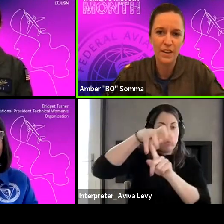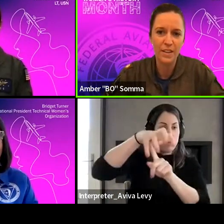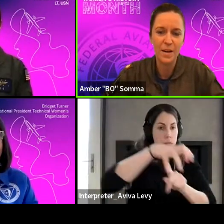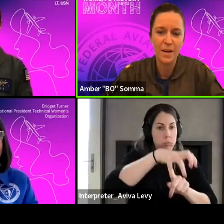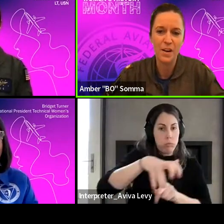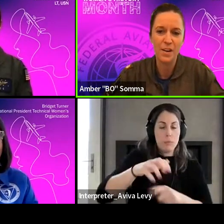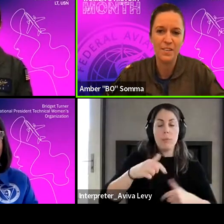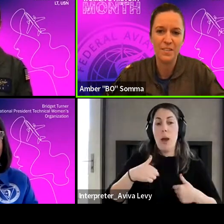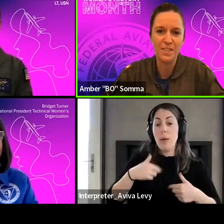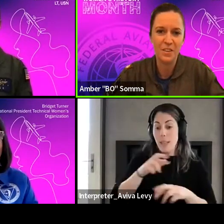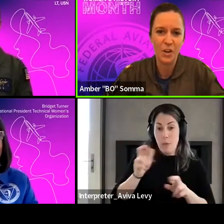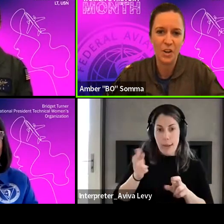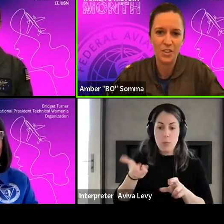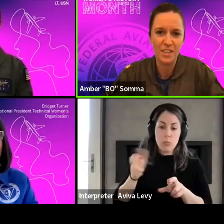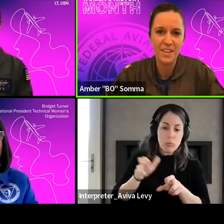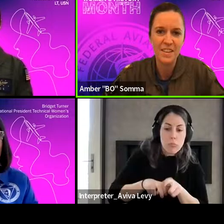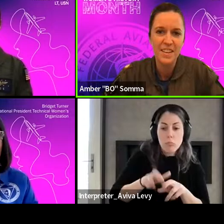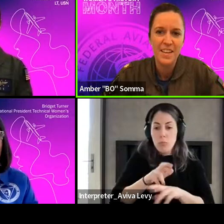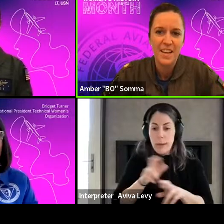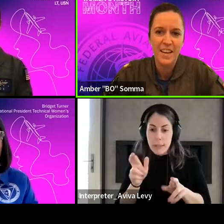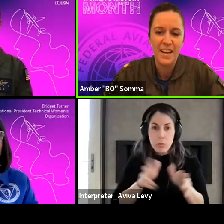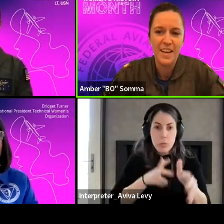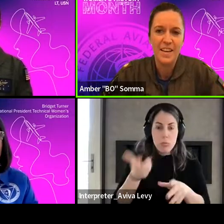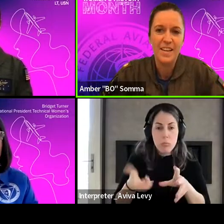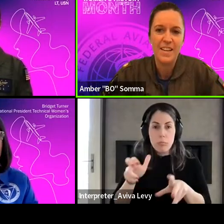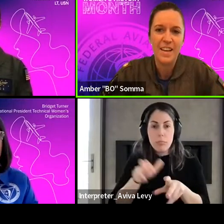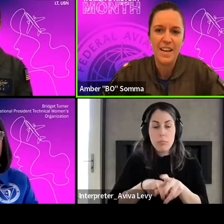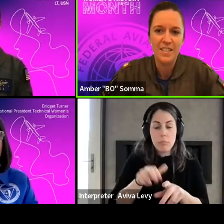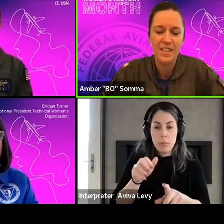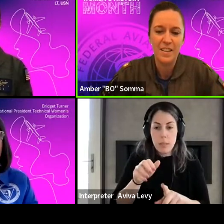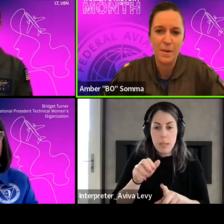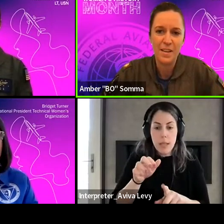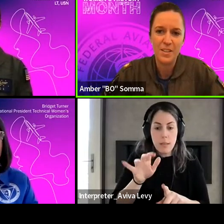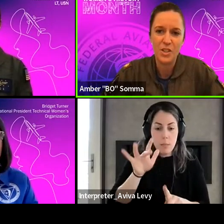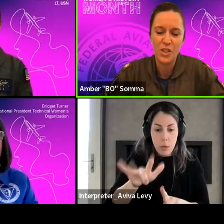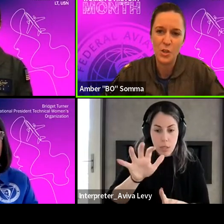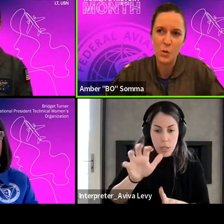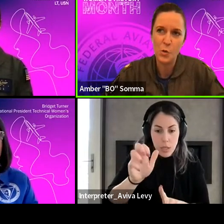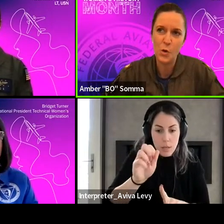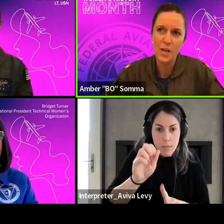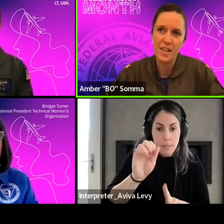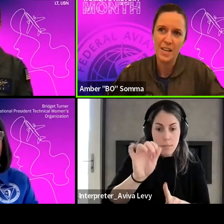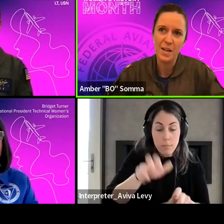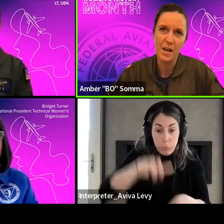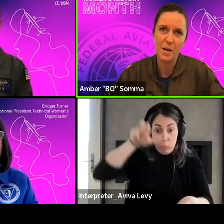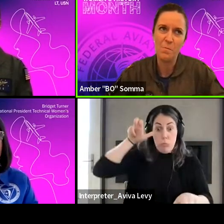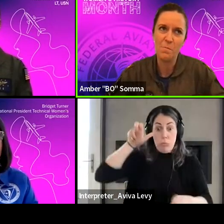was pre-flighting that prior to launching and accidentally managed to